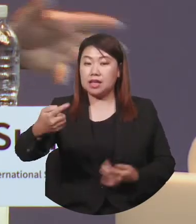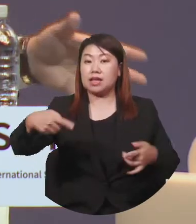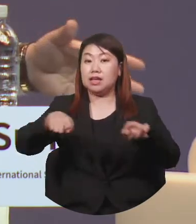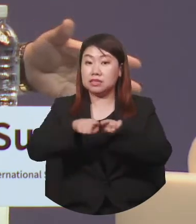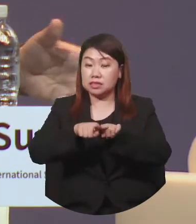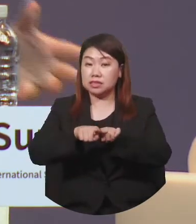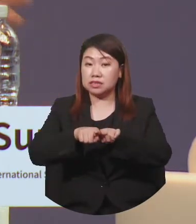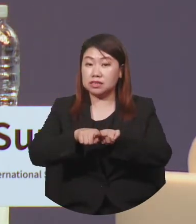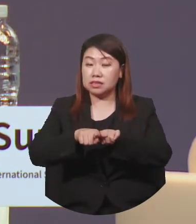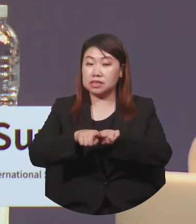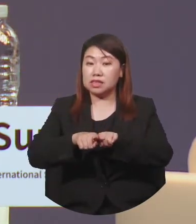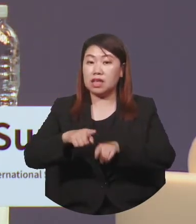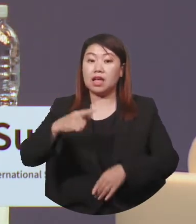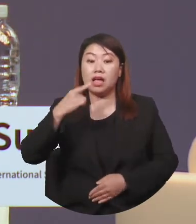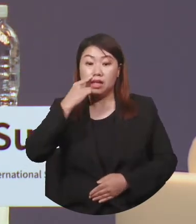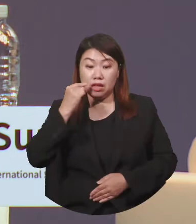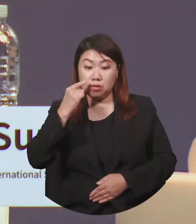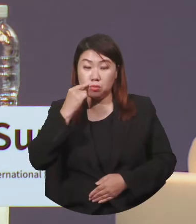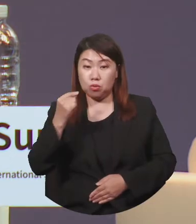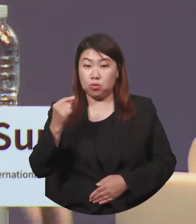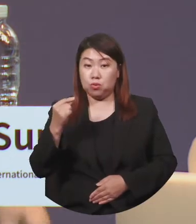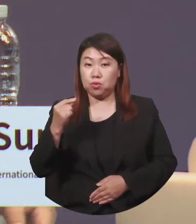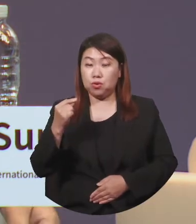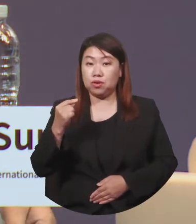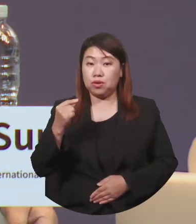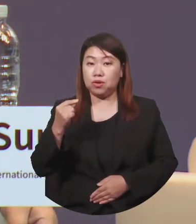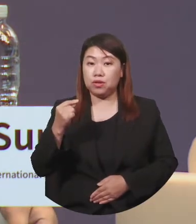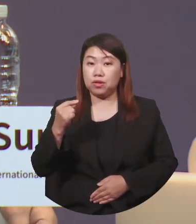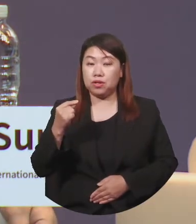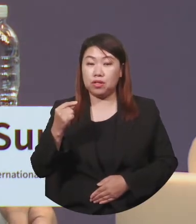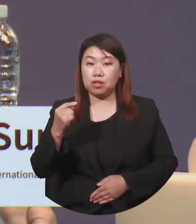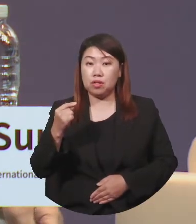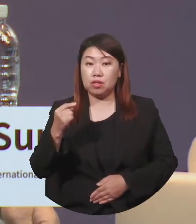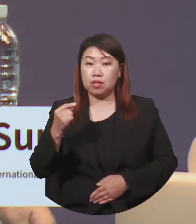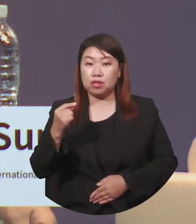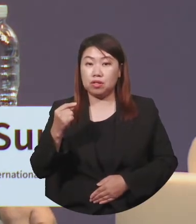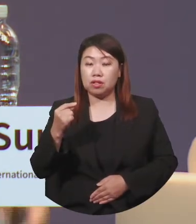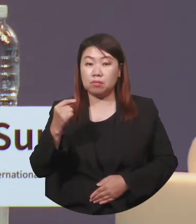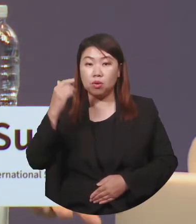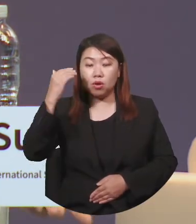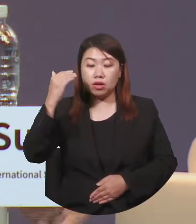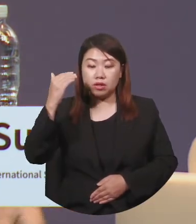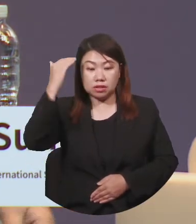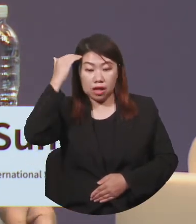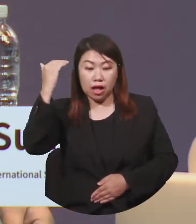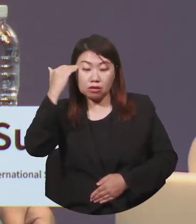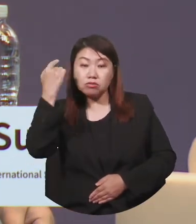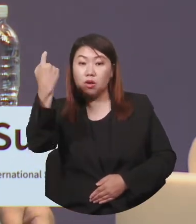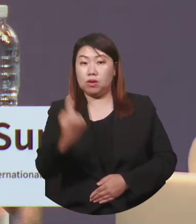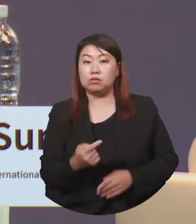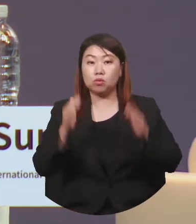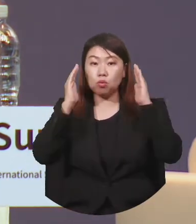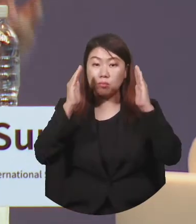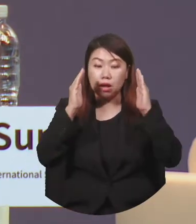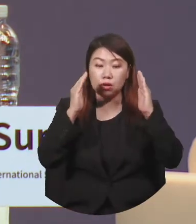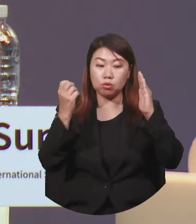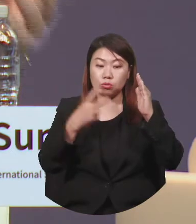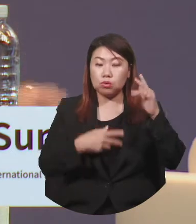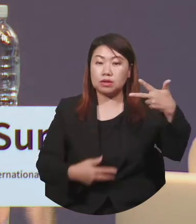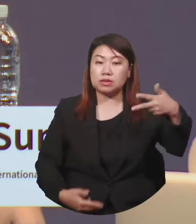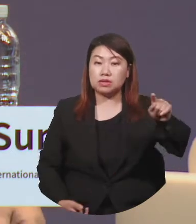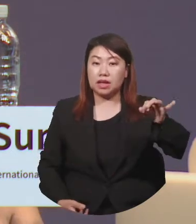why don't Japanese funding sponsor our trained startups to have an opportunity to go Dubai